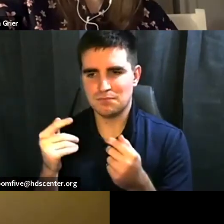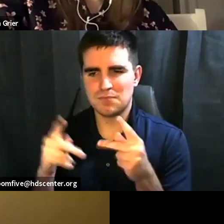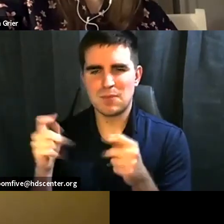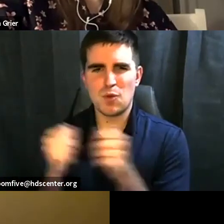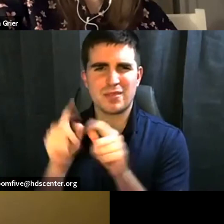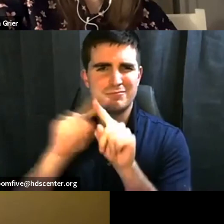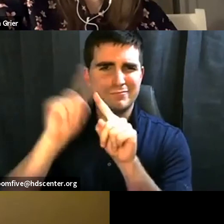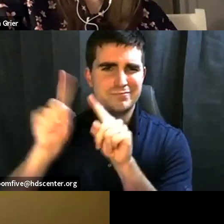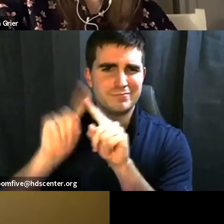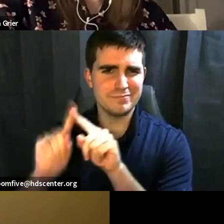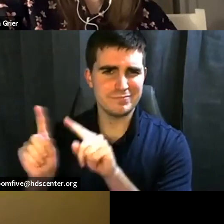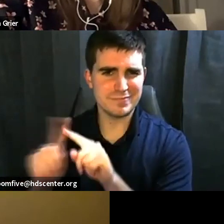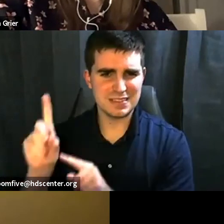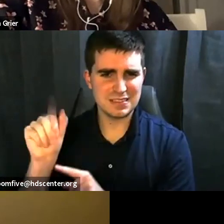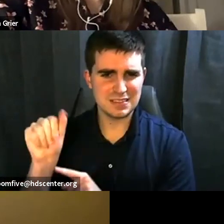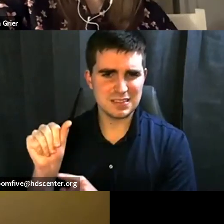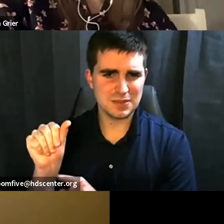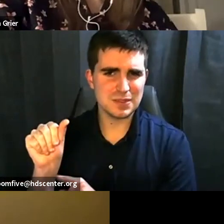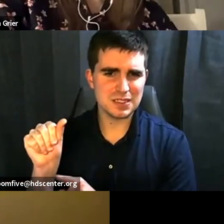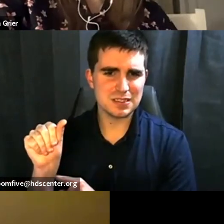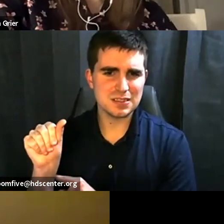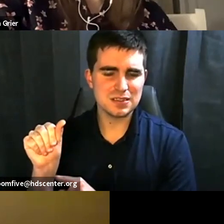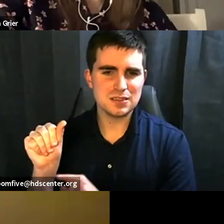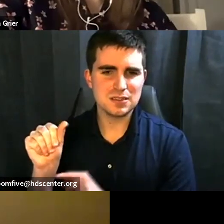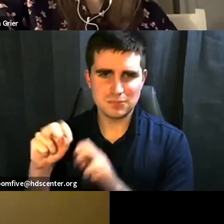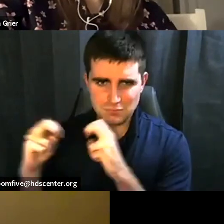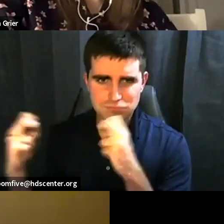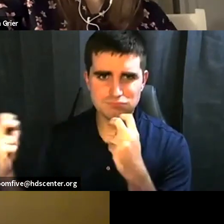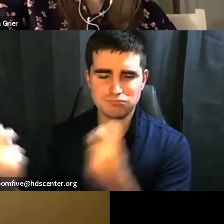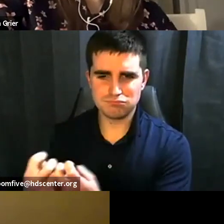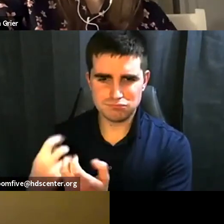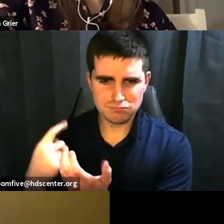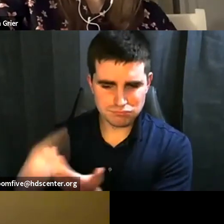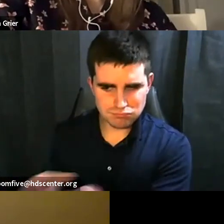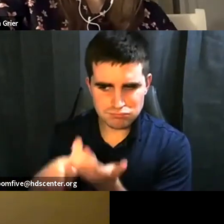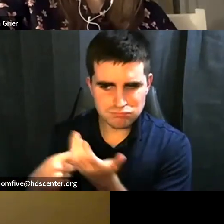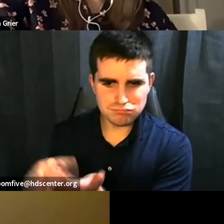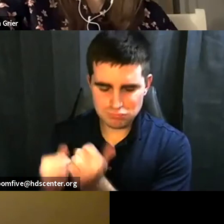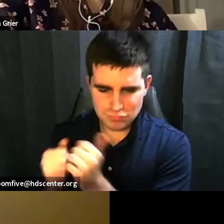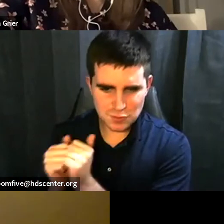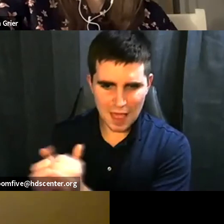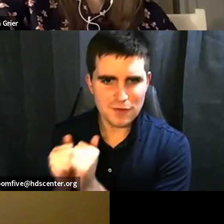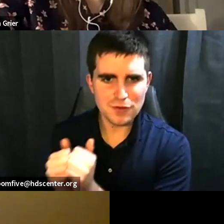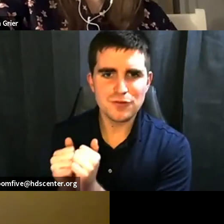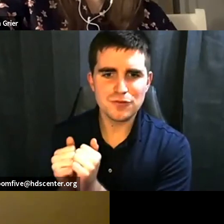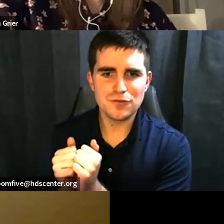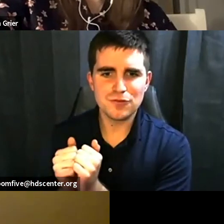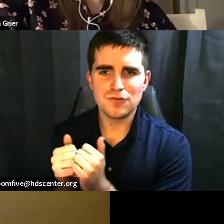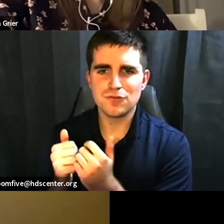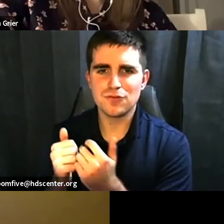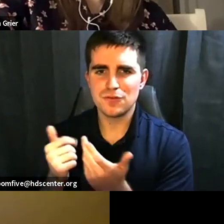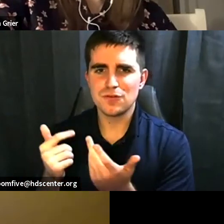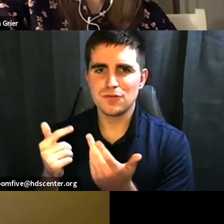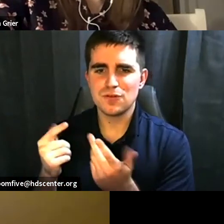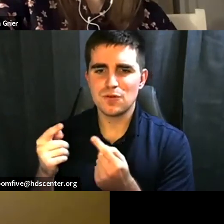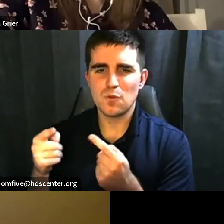different disabilities sitting down together when we're discussing these